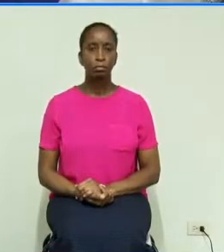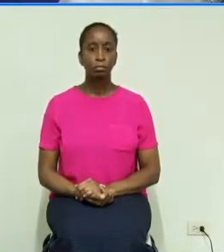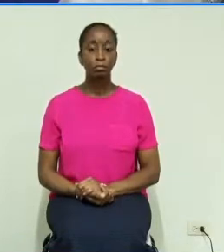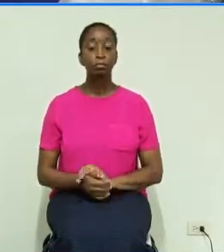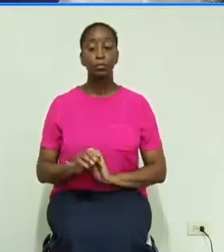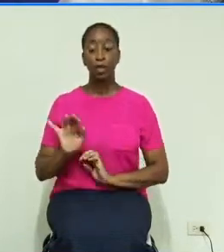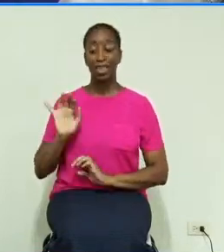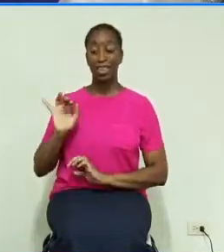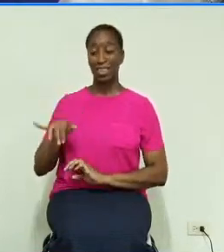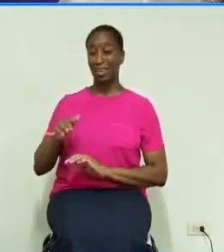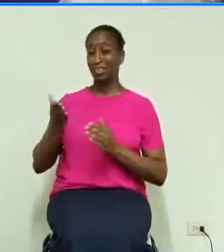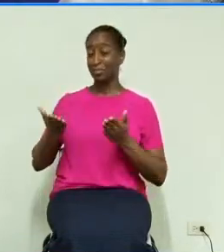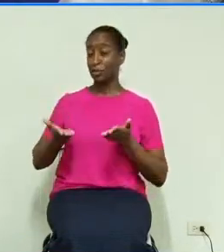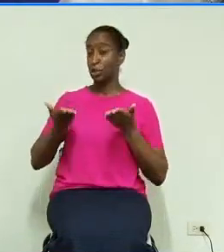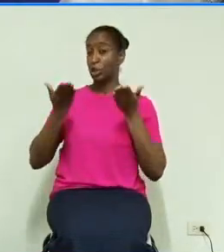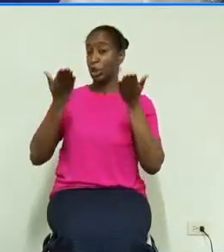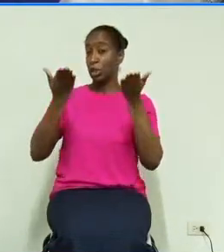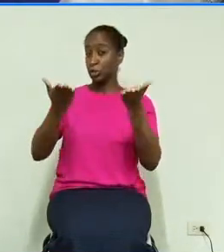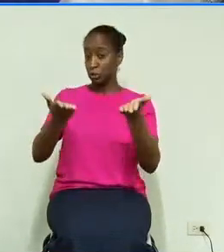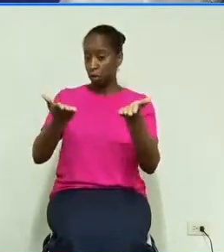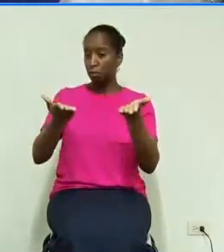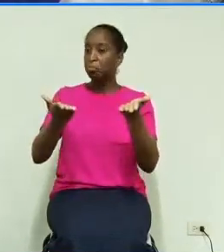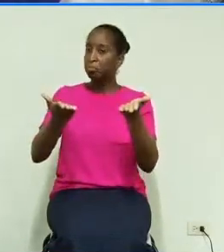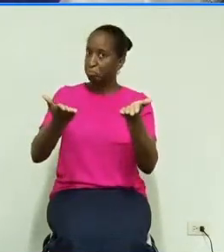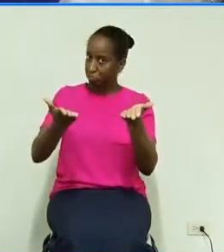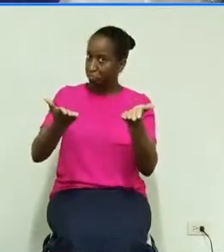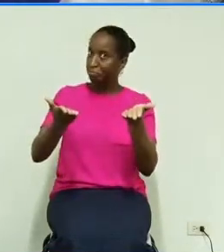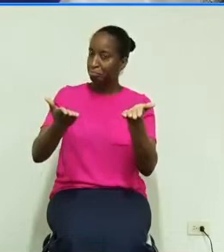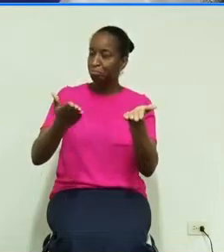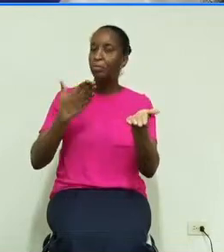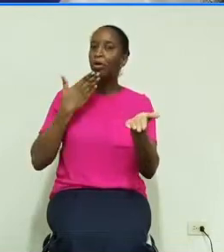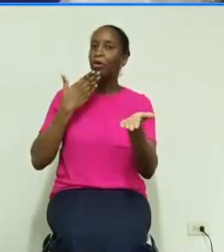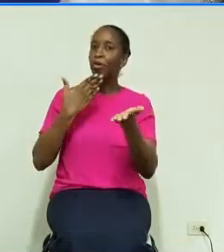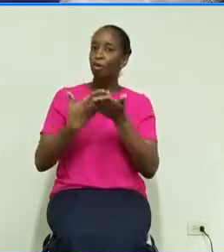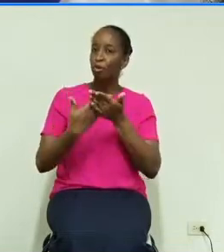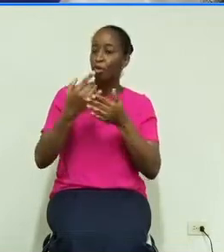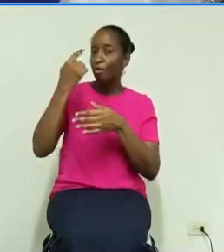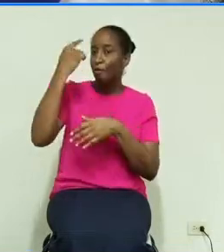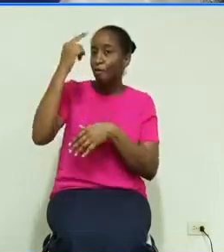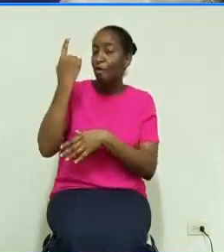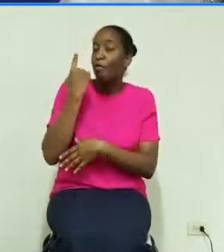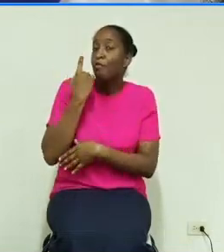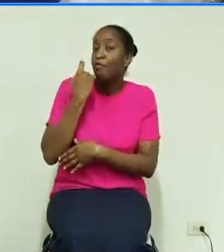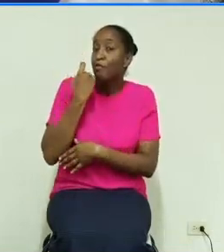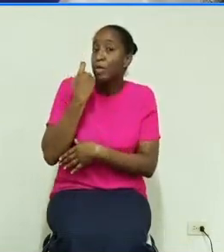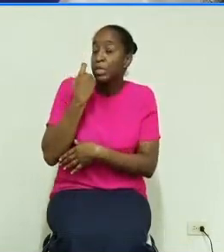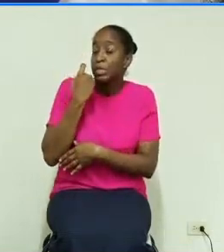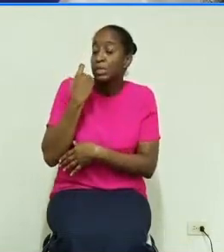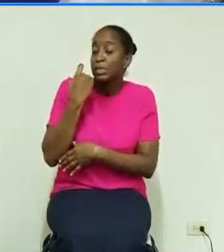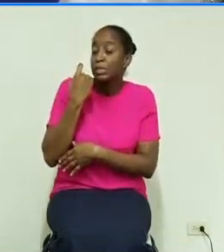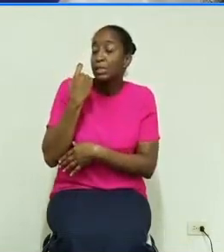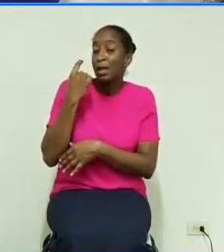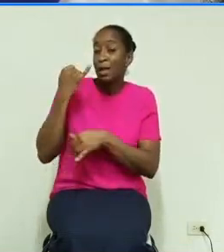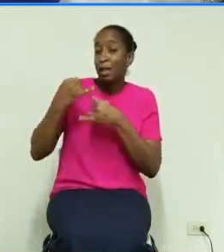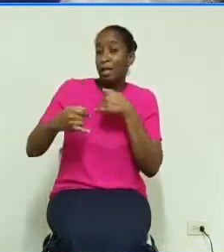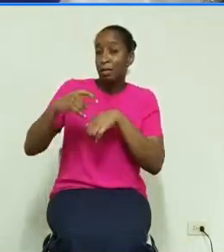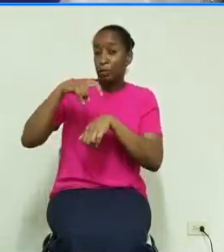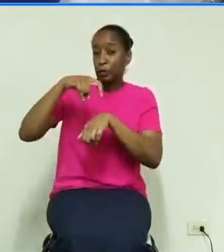elections and should be considered, even if amendments, as I have suggested.